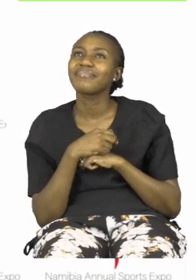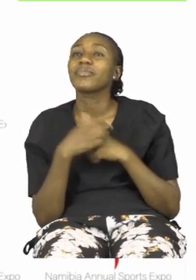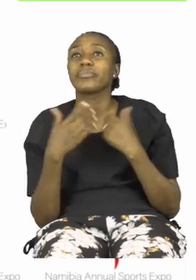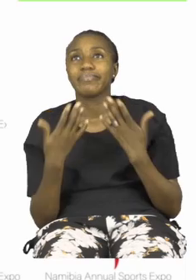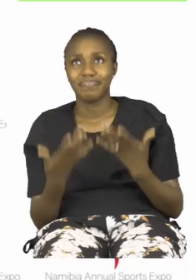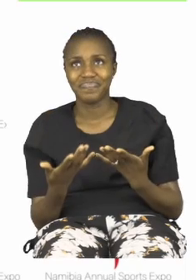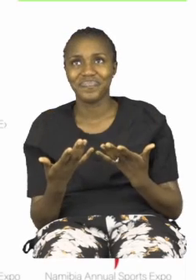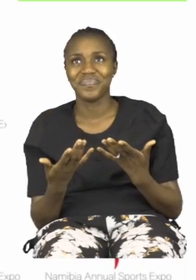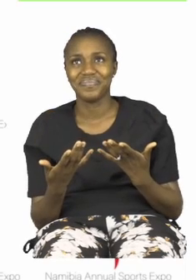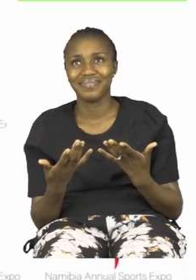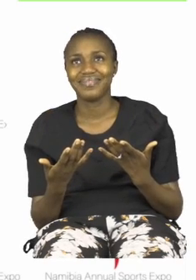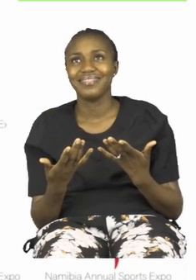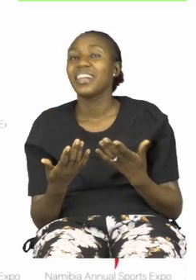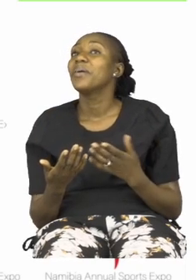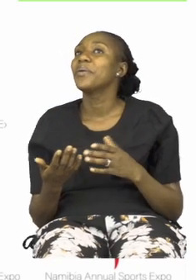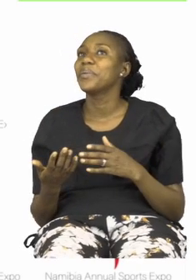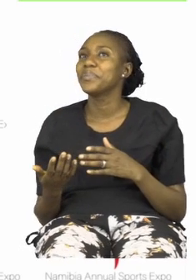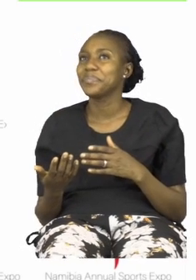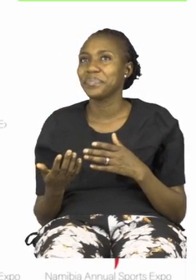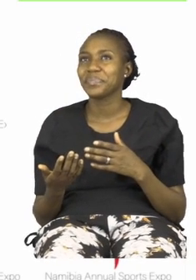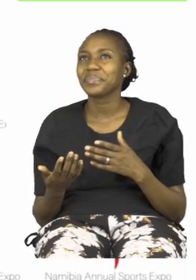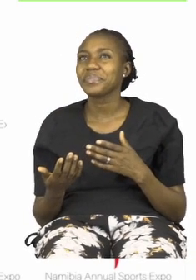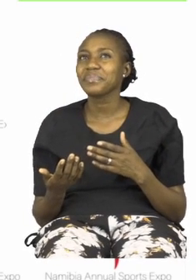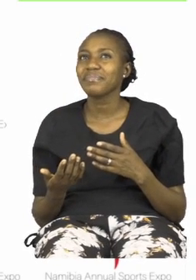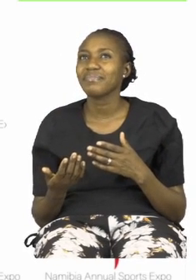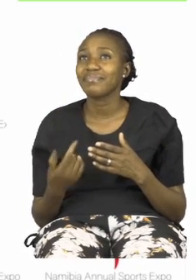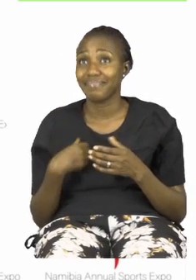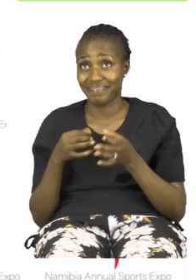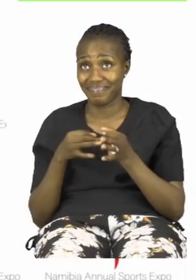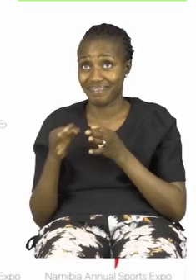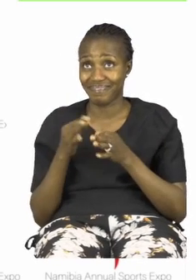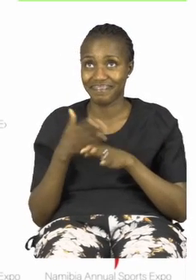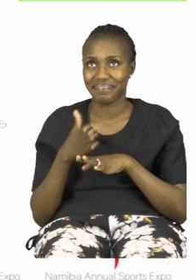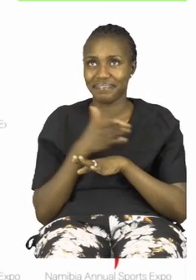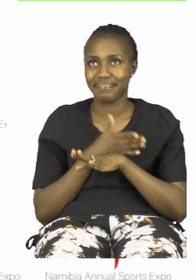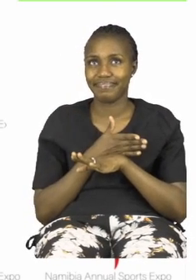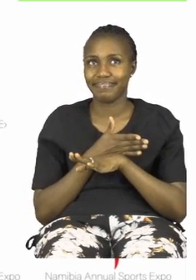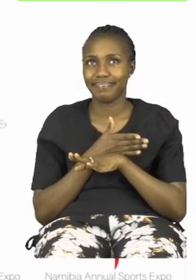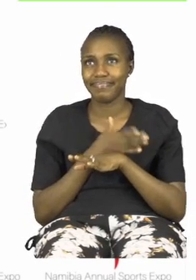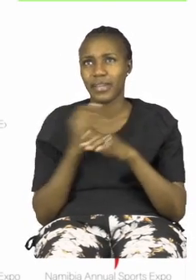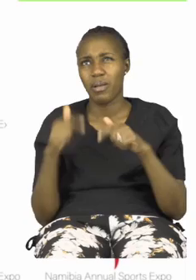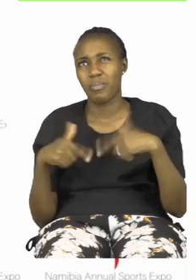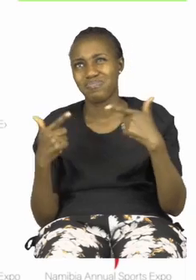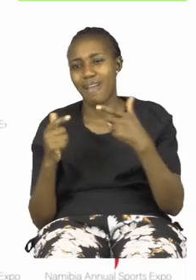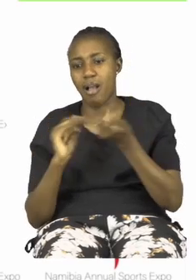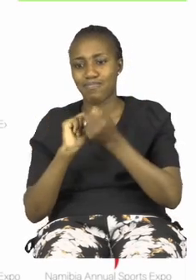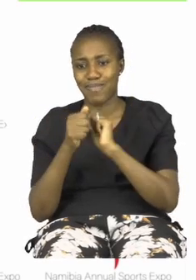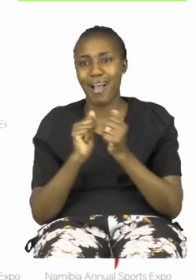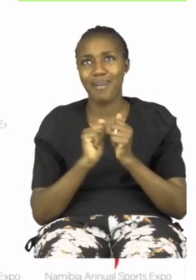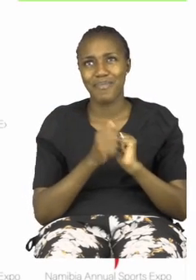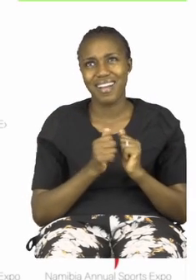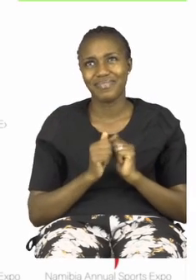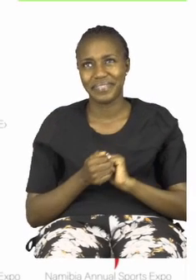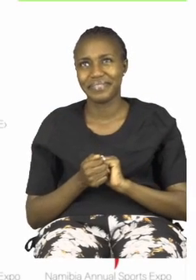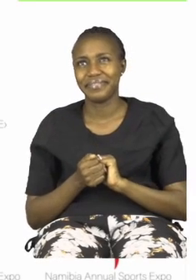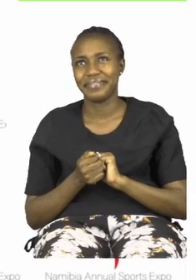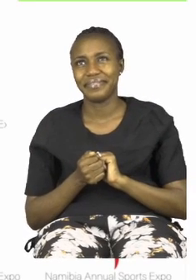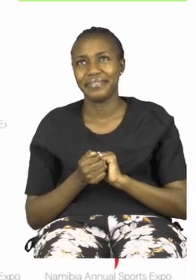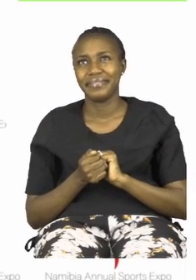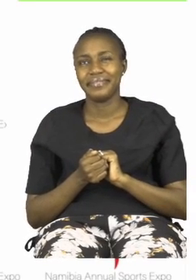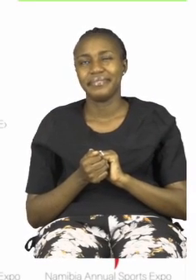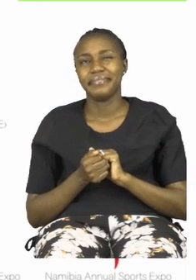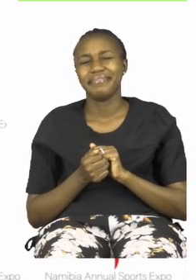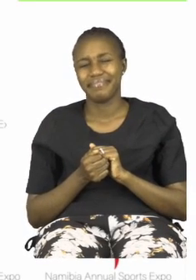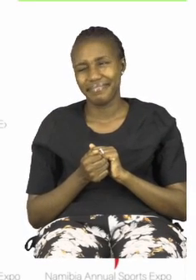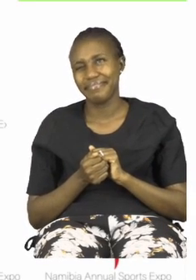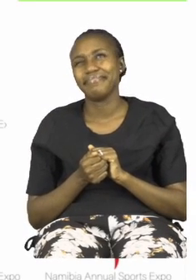So, as I said earlier, the games change the whole time. So I would say,